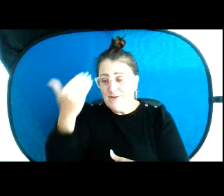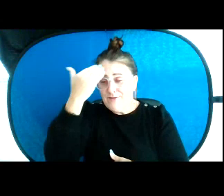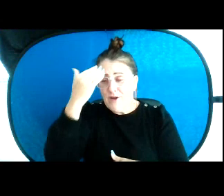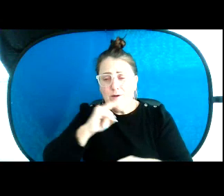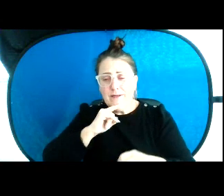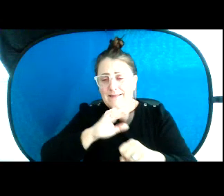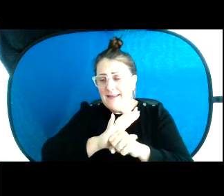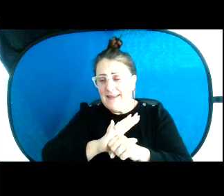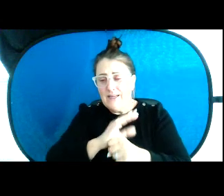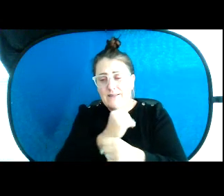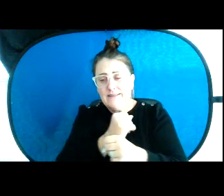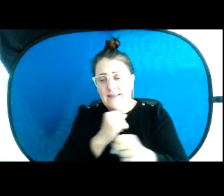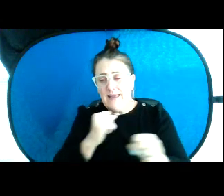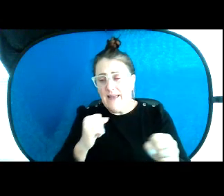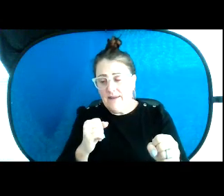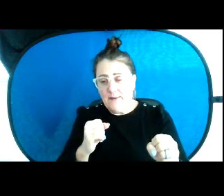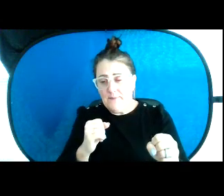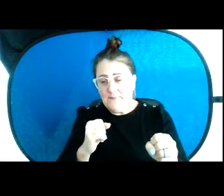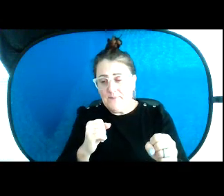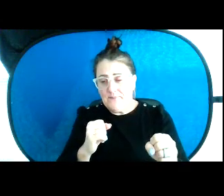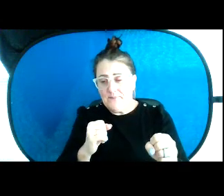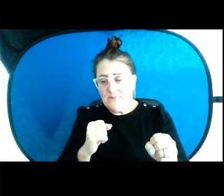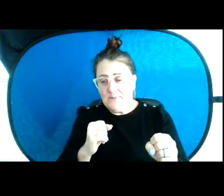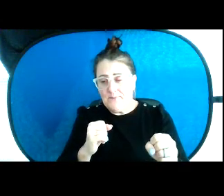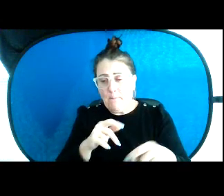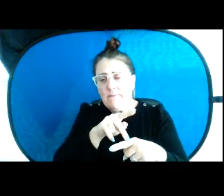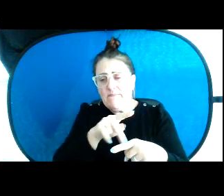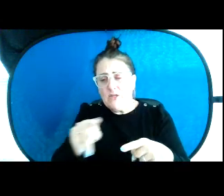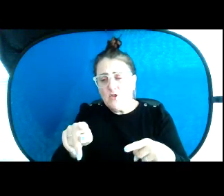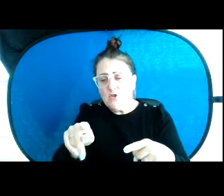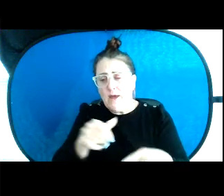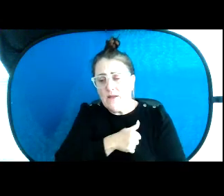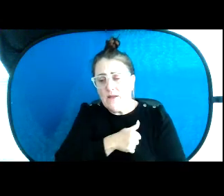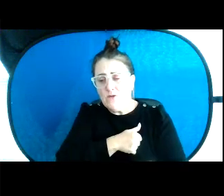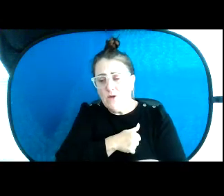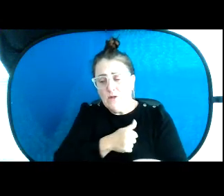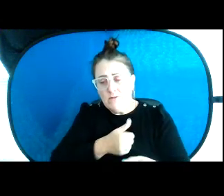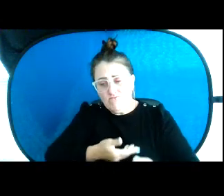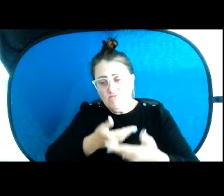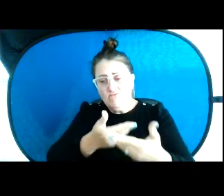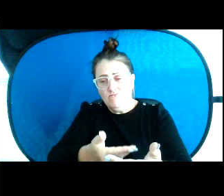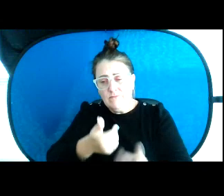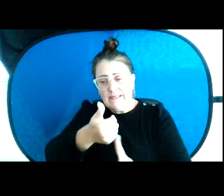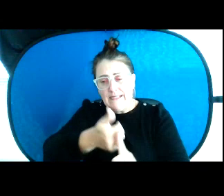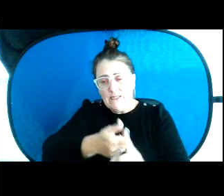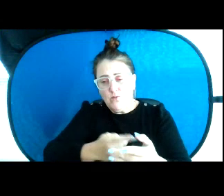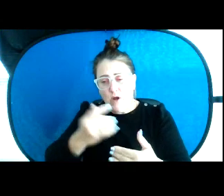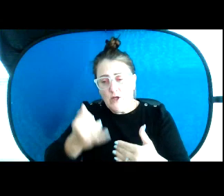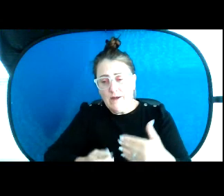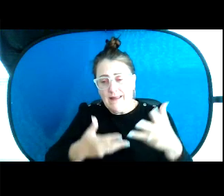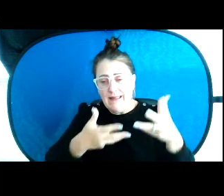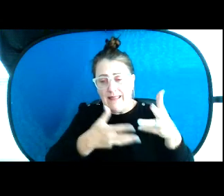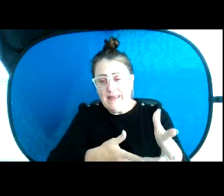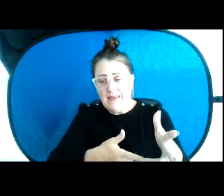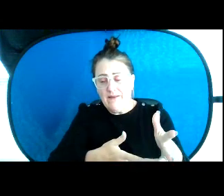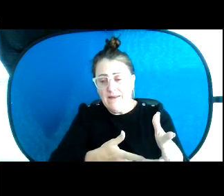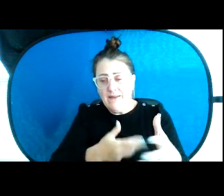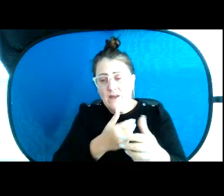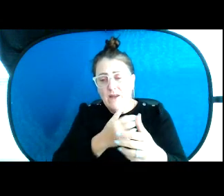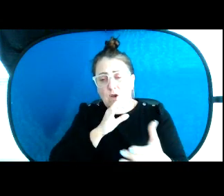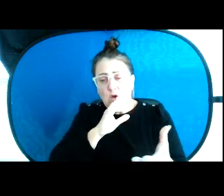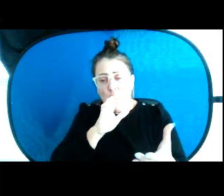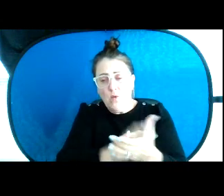to safety and the professionalism that he brought to every project. He leaves behind a loving wife and